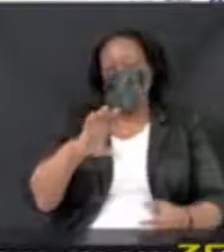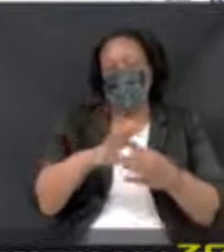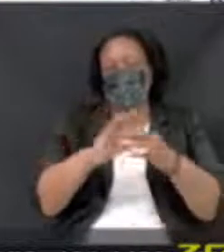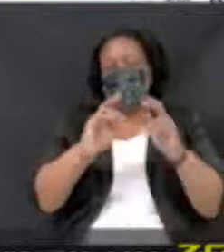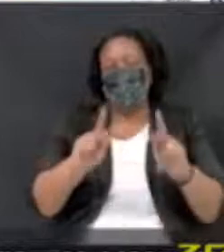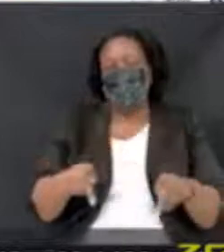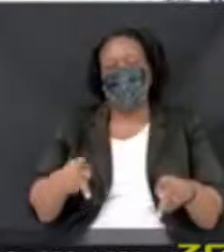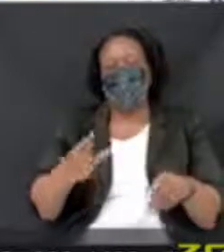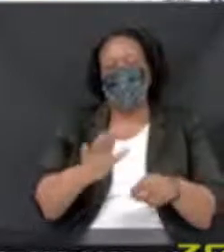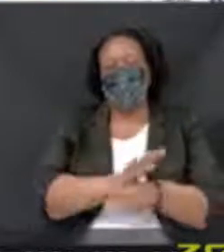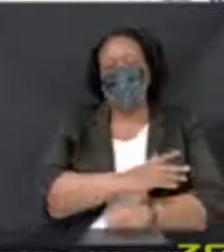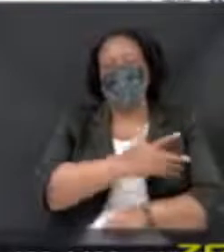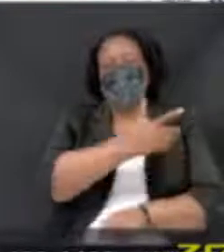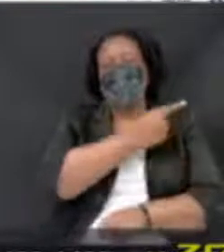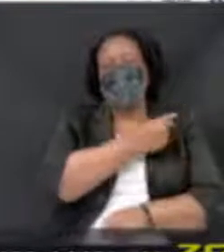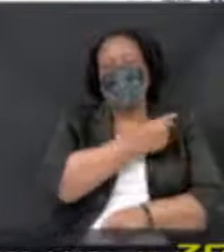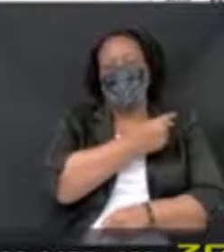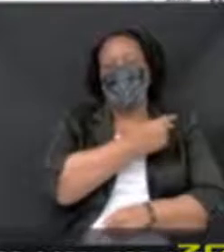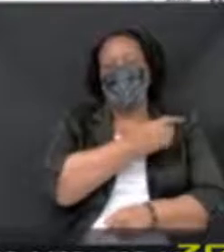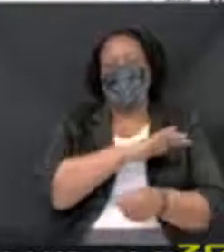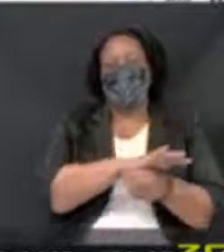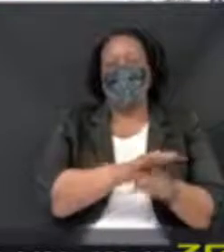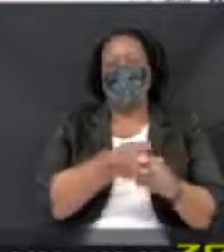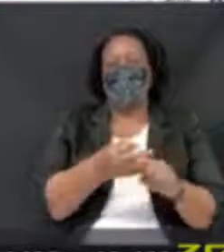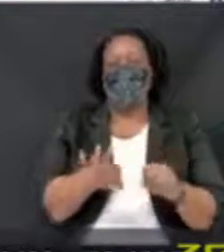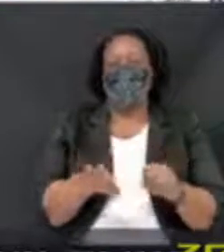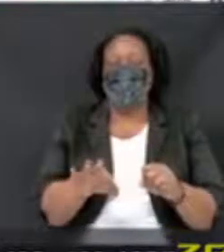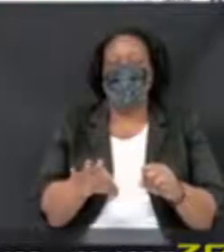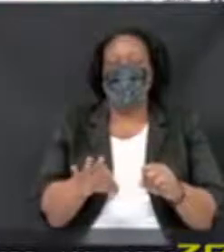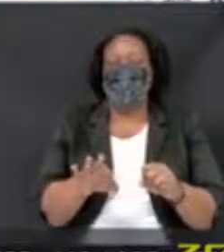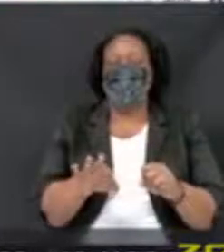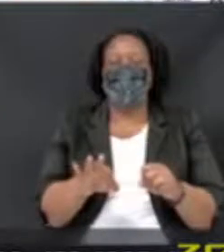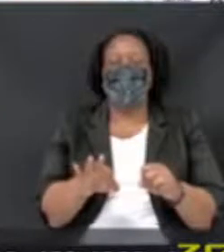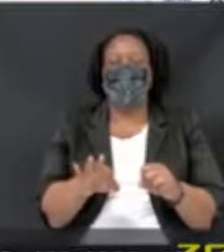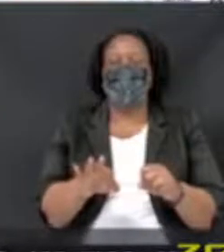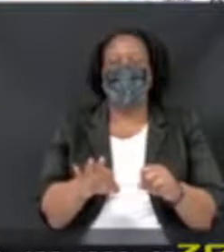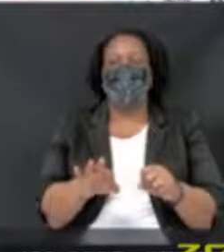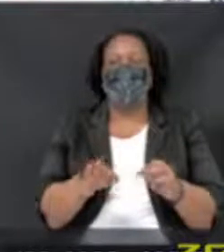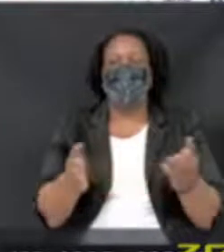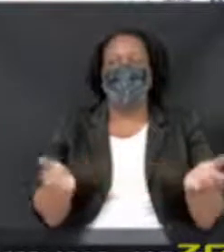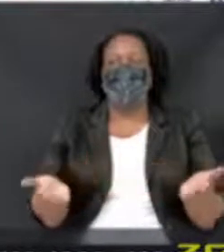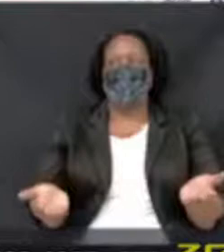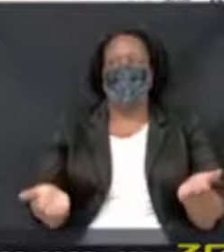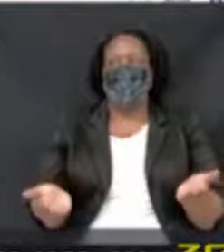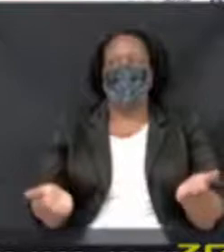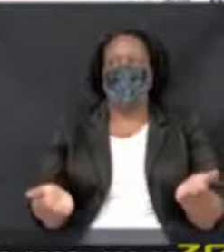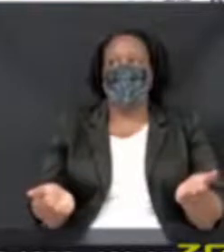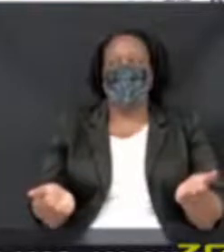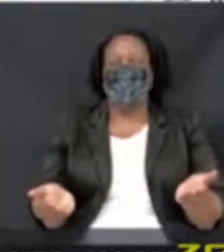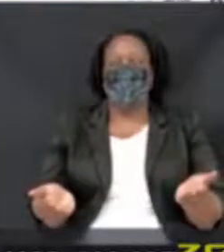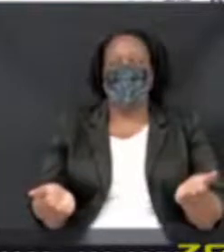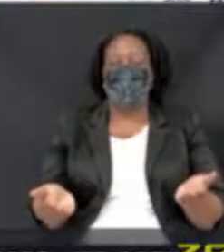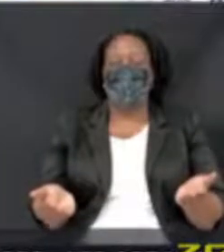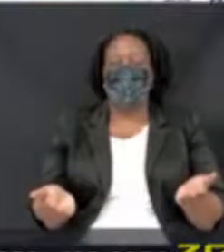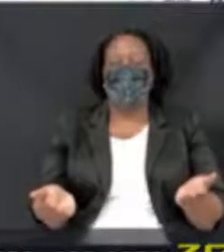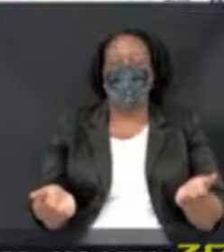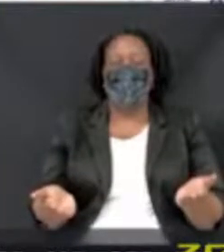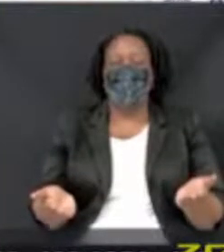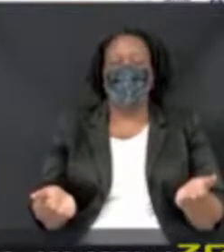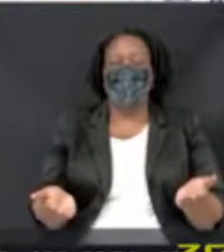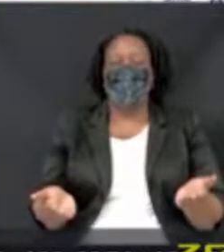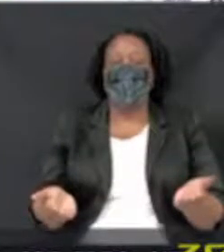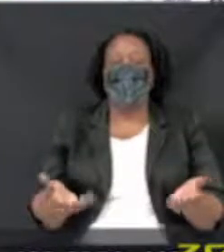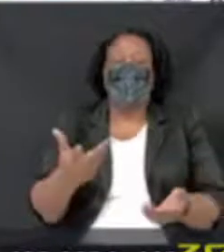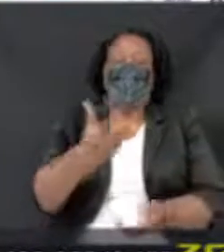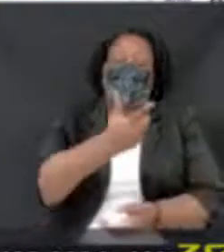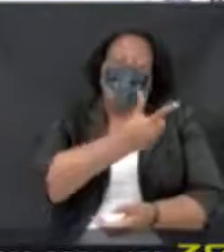COVID-19 might still be with us, but what the vaccine does, it protects against severe disease,